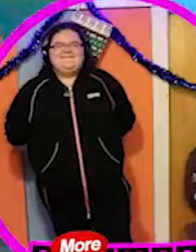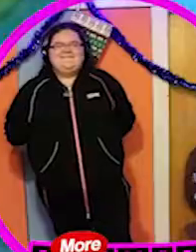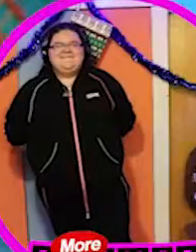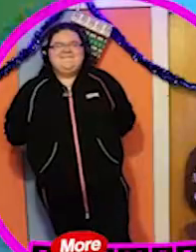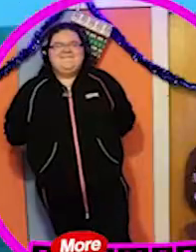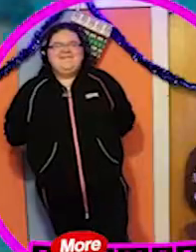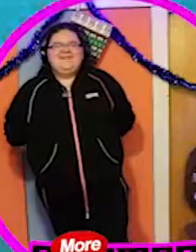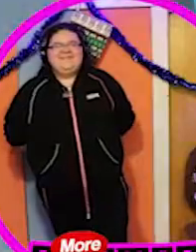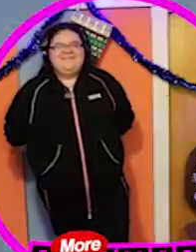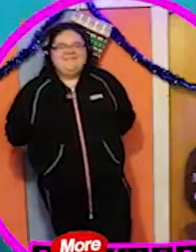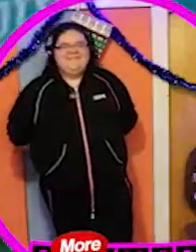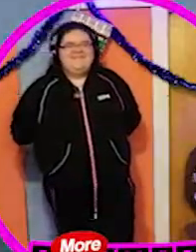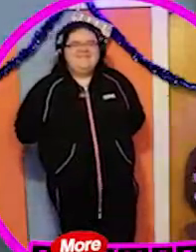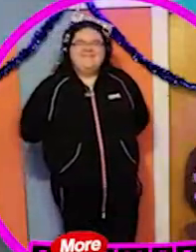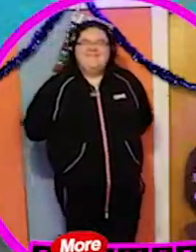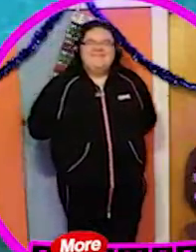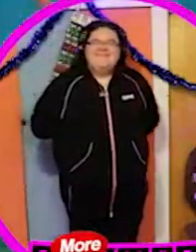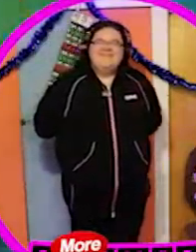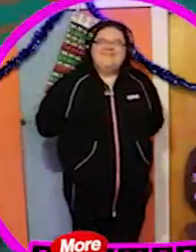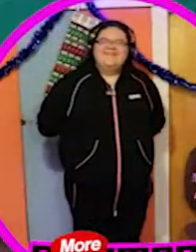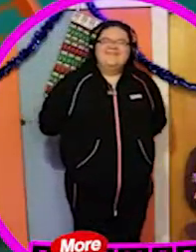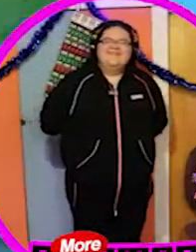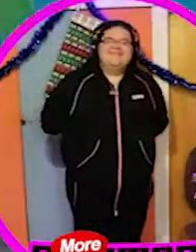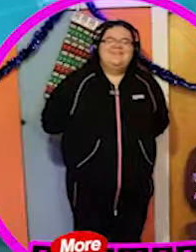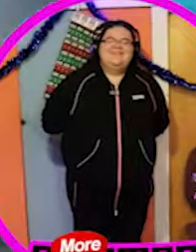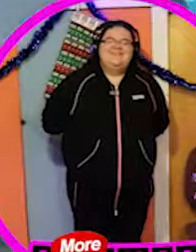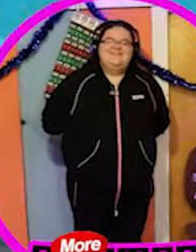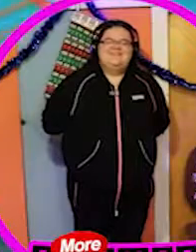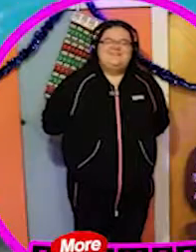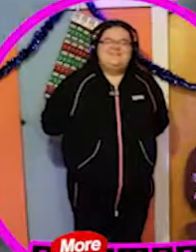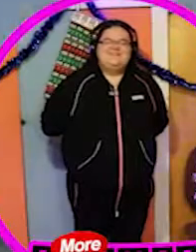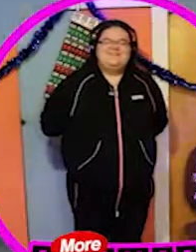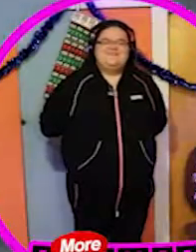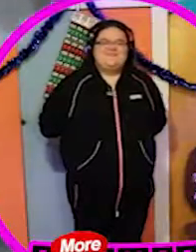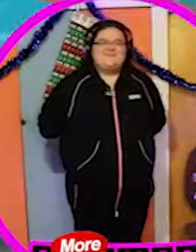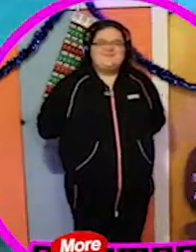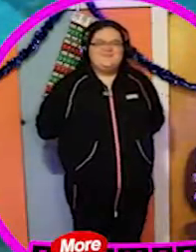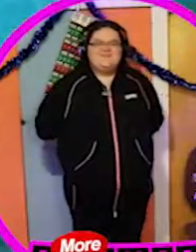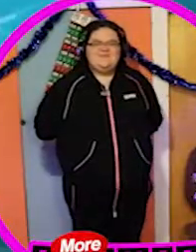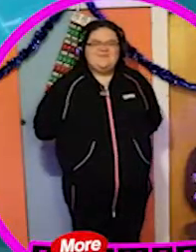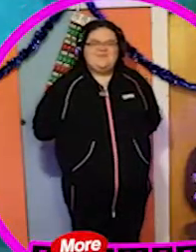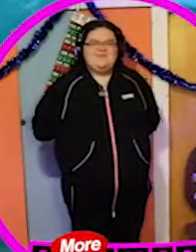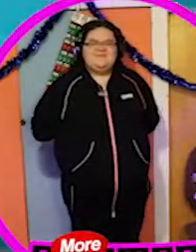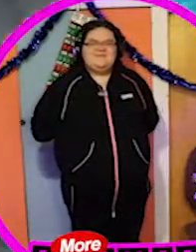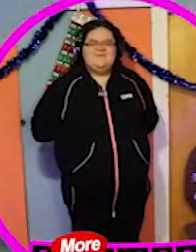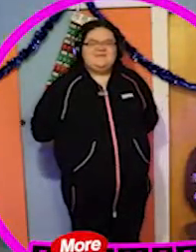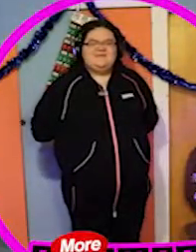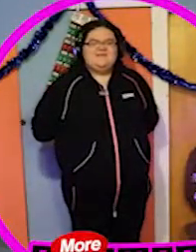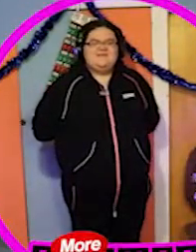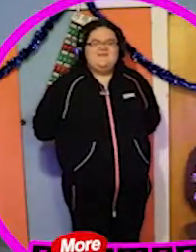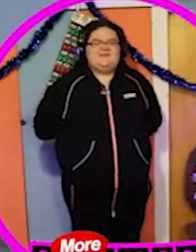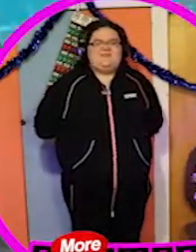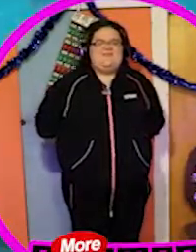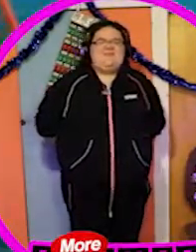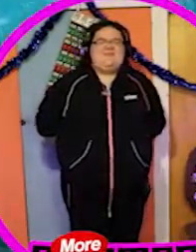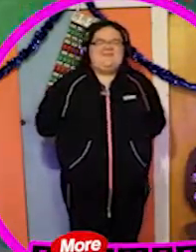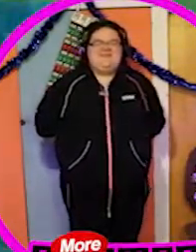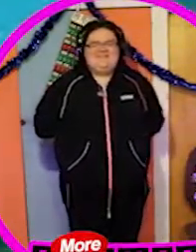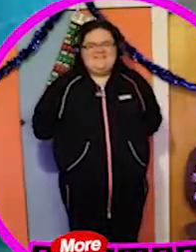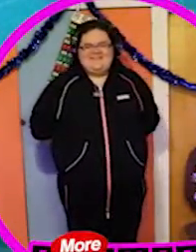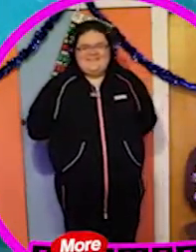It's done. Be hiding, Josh. What's going on with your butt? I don't know. I can't see my butt. Oh, it's done. Yeah, it's done. Your butt's moving nuts. I can't feel my